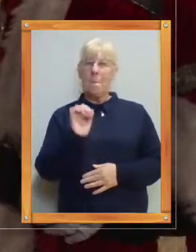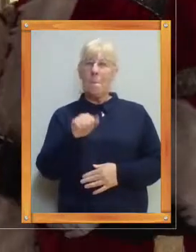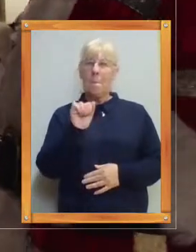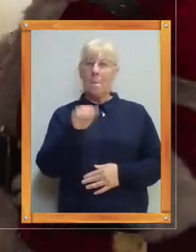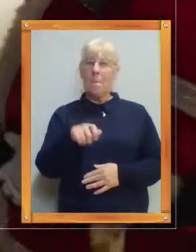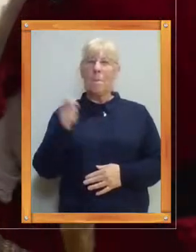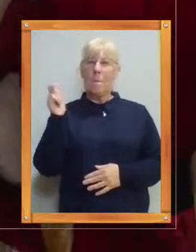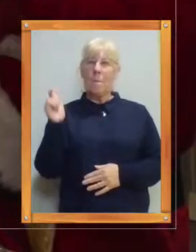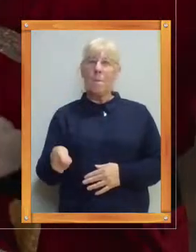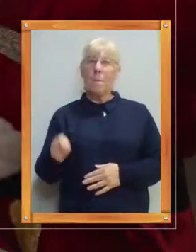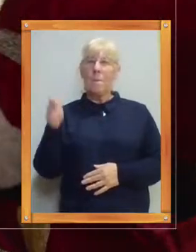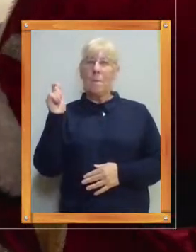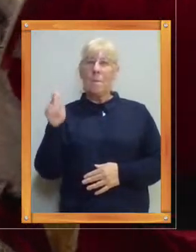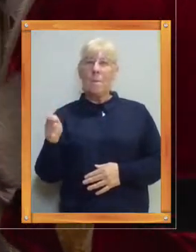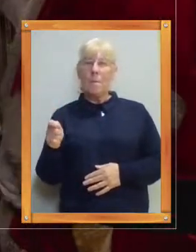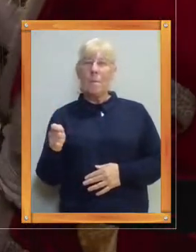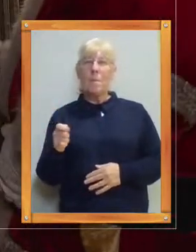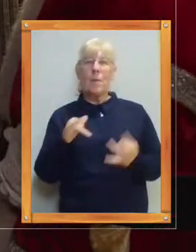Hope Maeve is in.